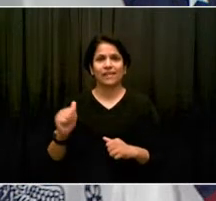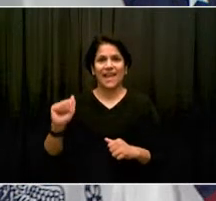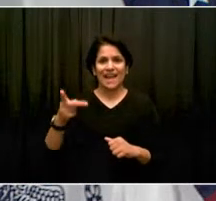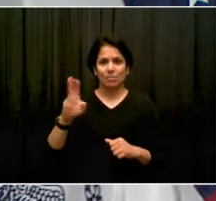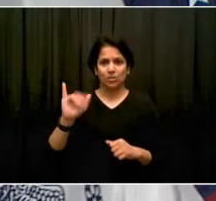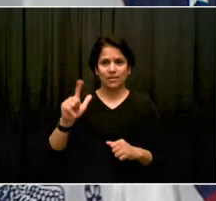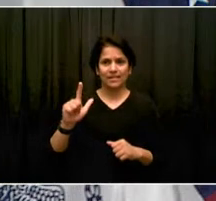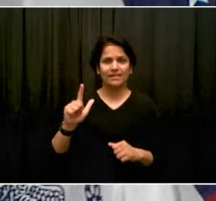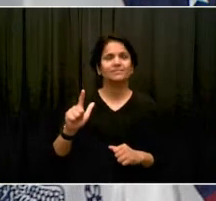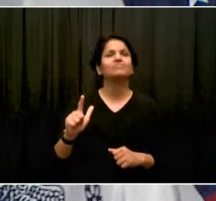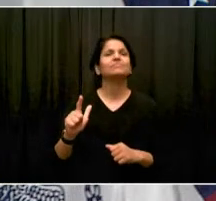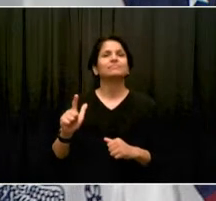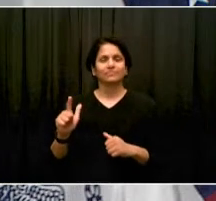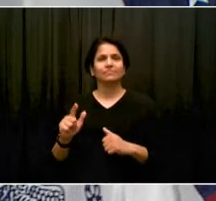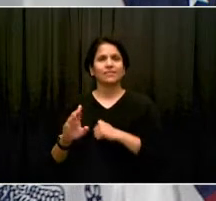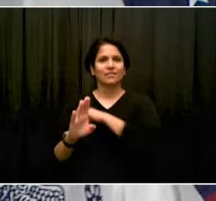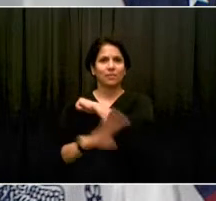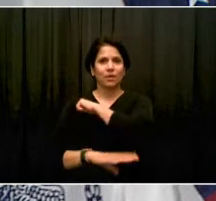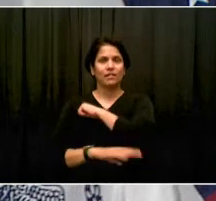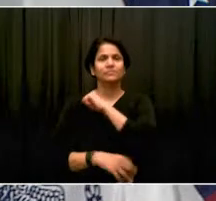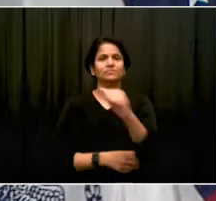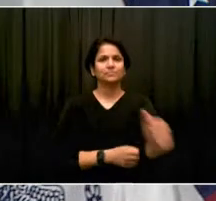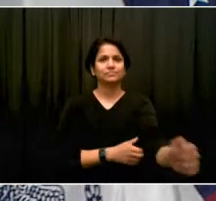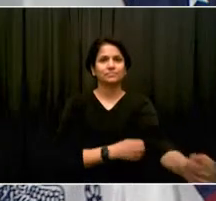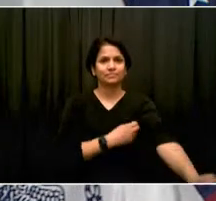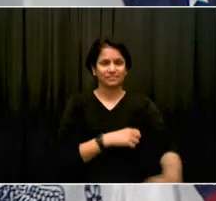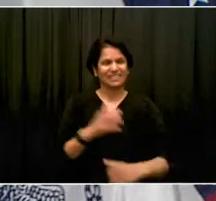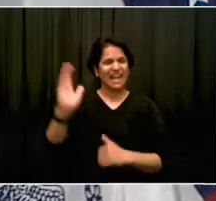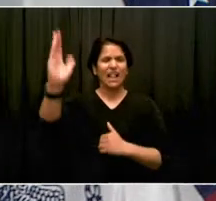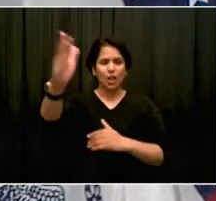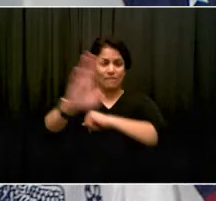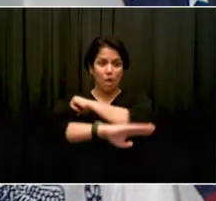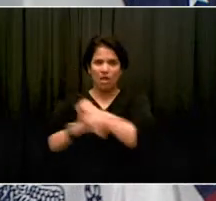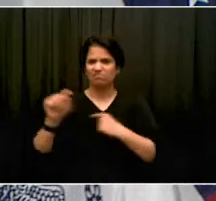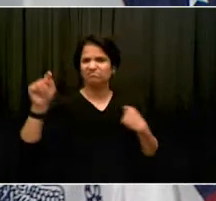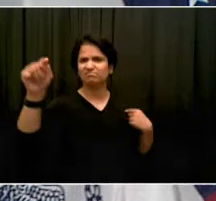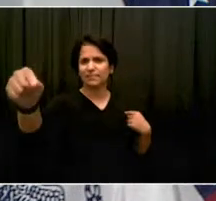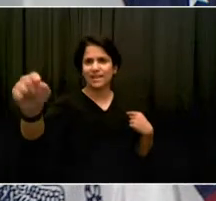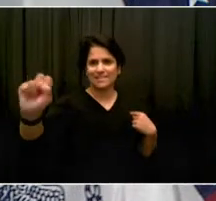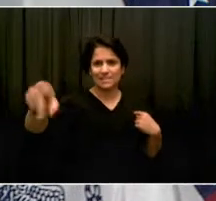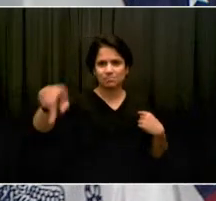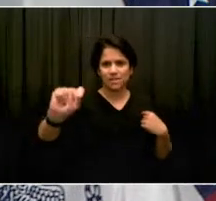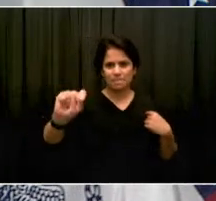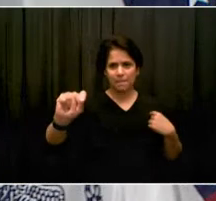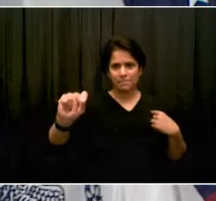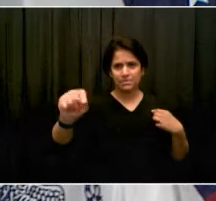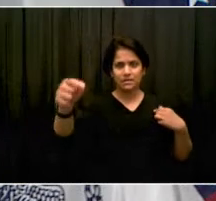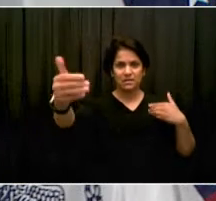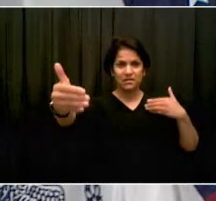what the Chancellor and I both feel is we want the maximum number of kids back in person, and we're planning for literally the ability to have every single child